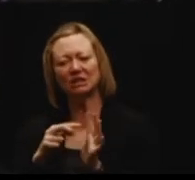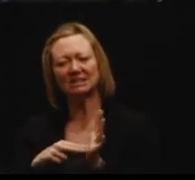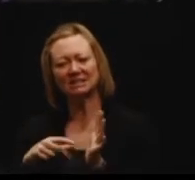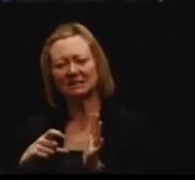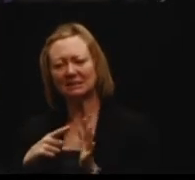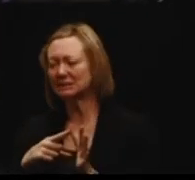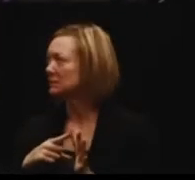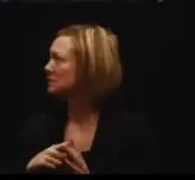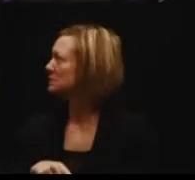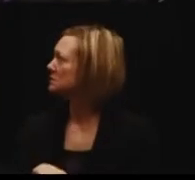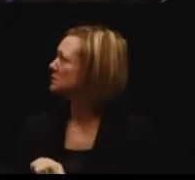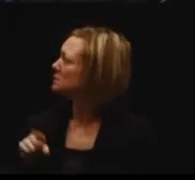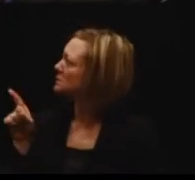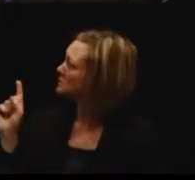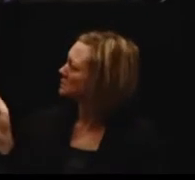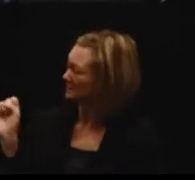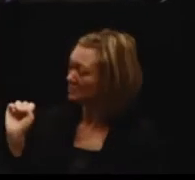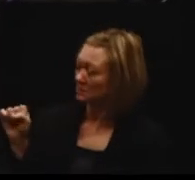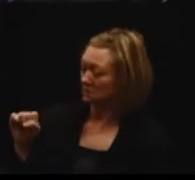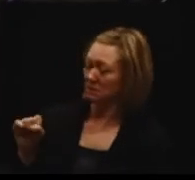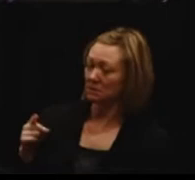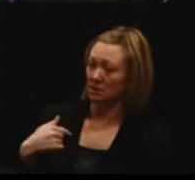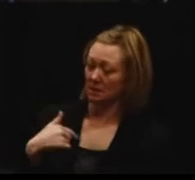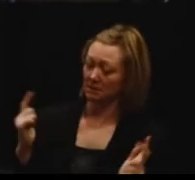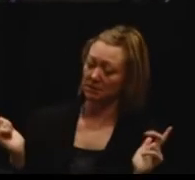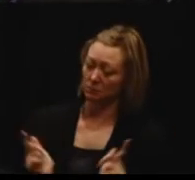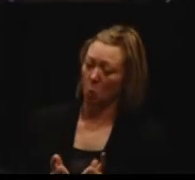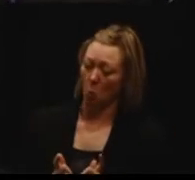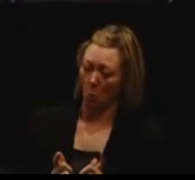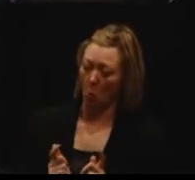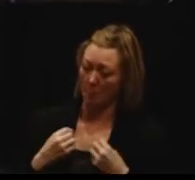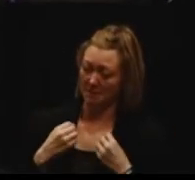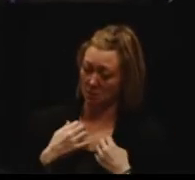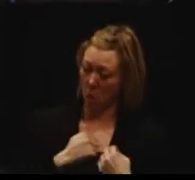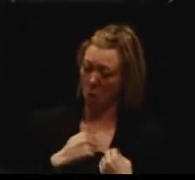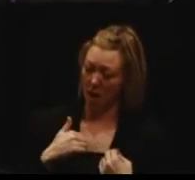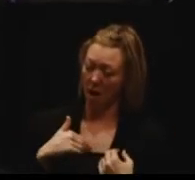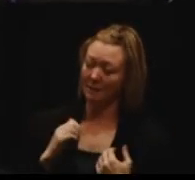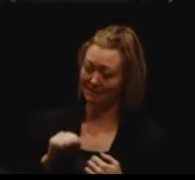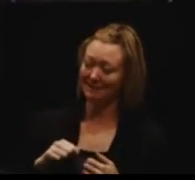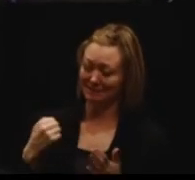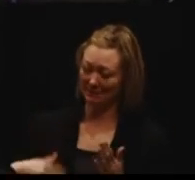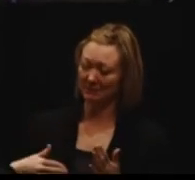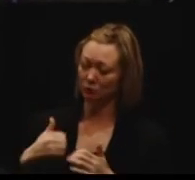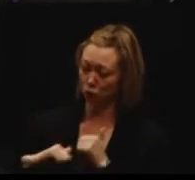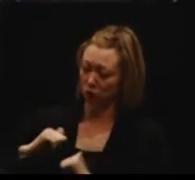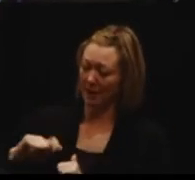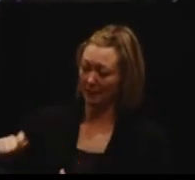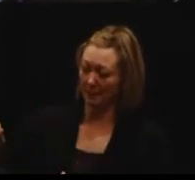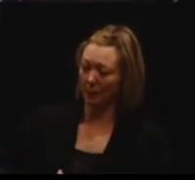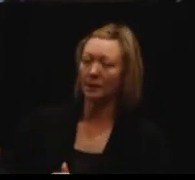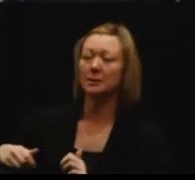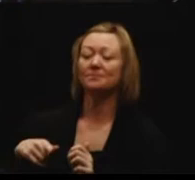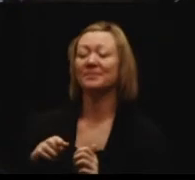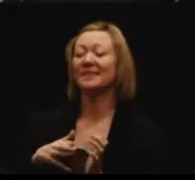I guess that it is quite as a small business owner, it is quite expensive to train people up. The MSI